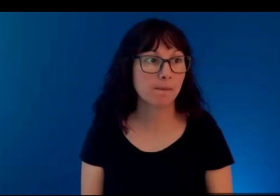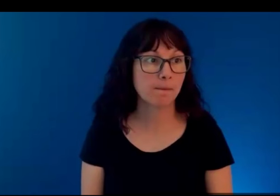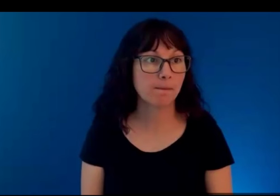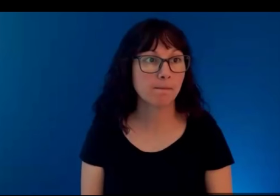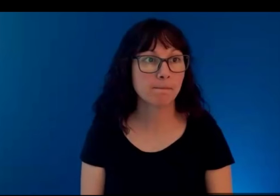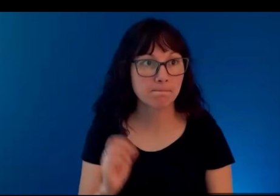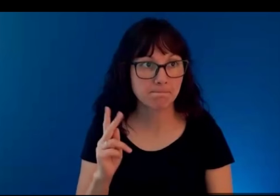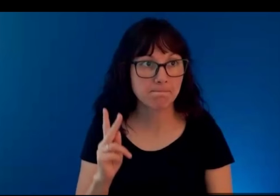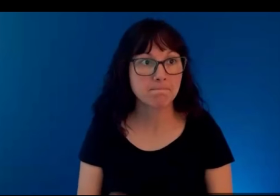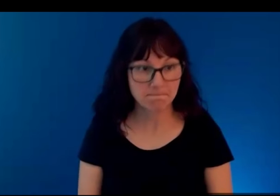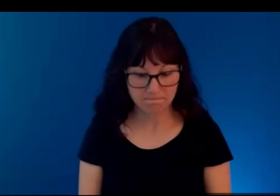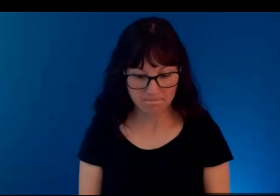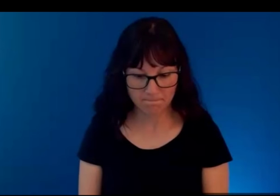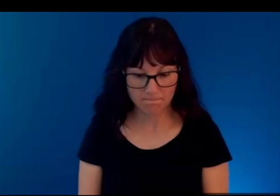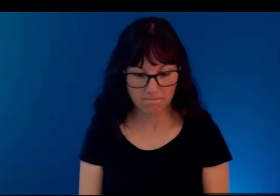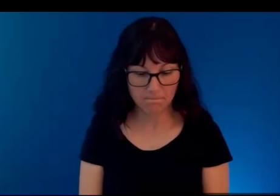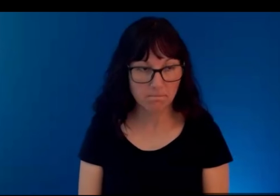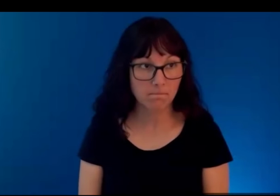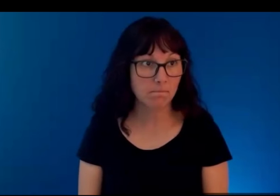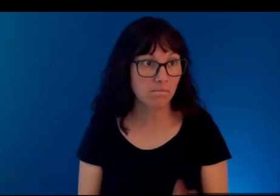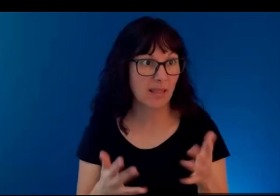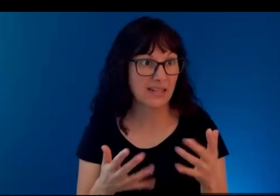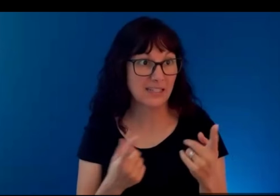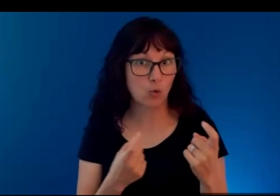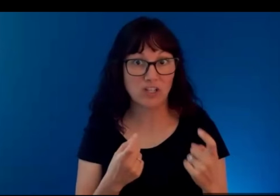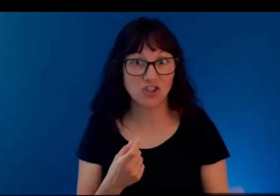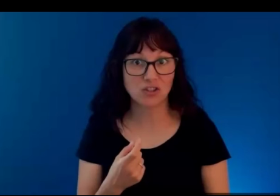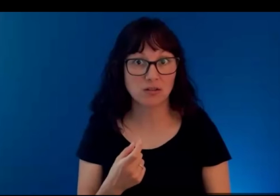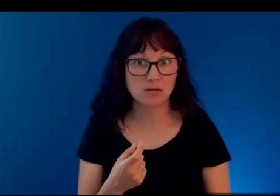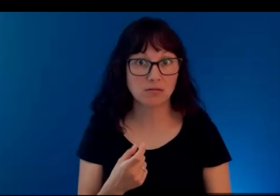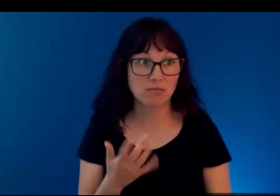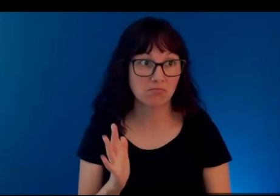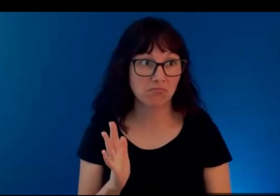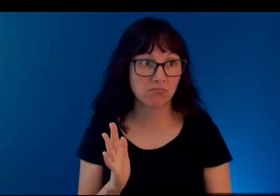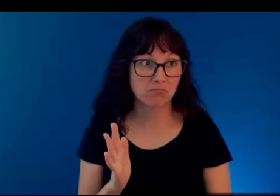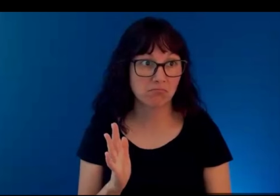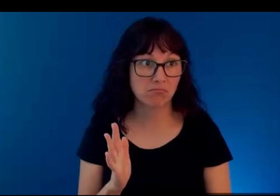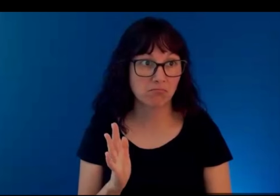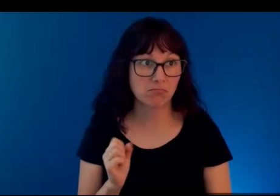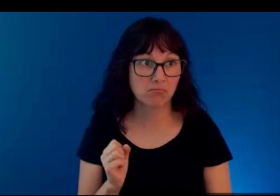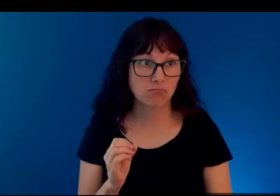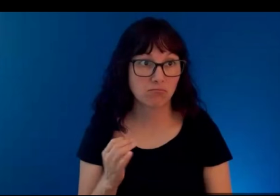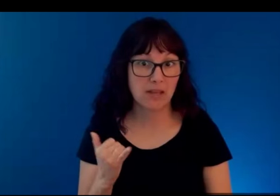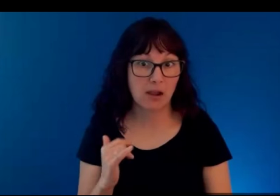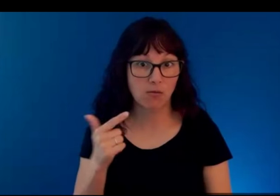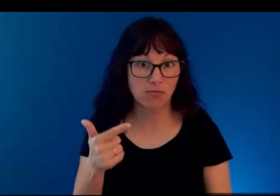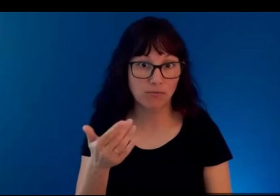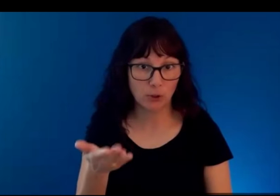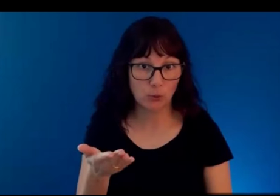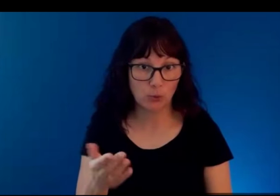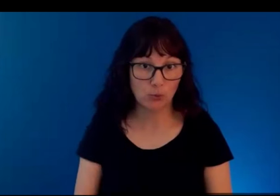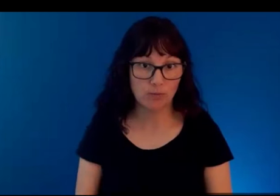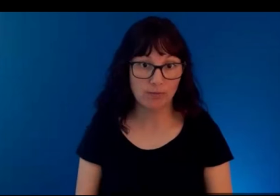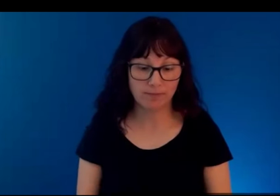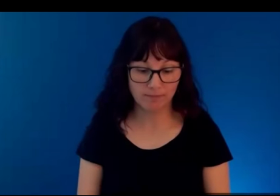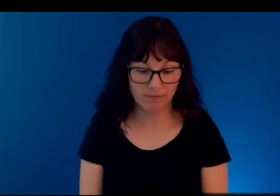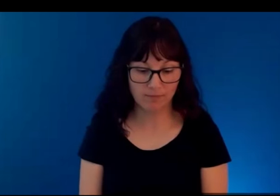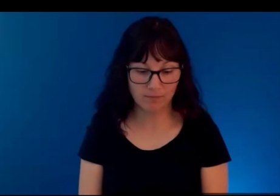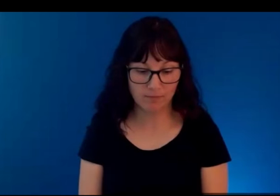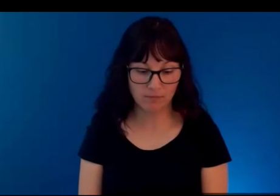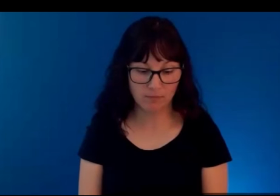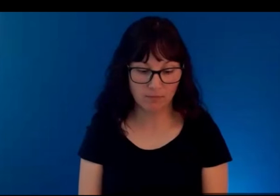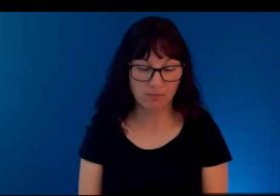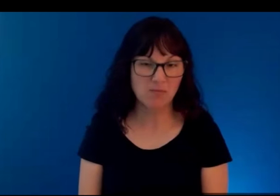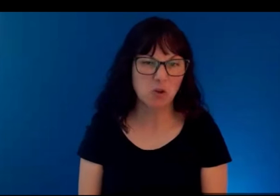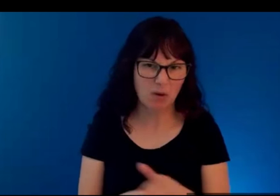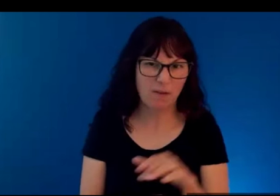All right, Aleda, that's it. That's all I see for questions in the Q&A box. So I will hand it over to you and let you cover the Q&A box.